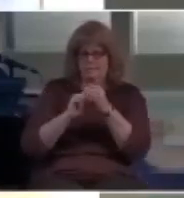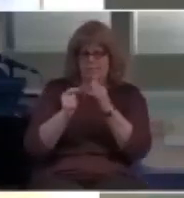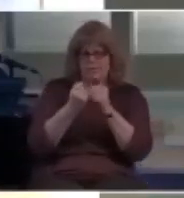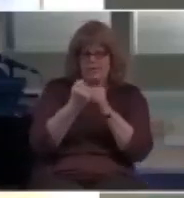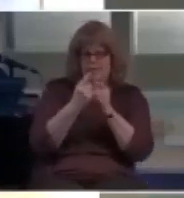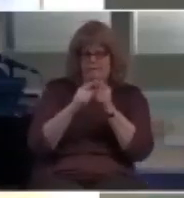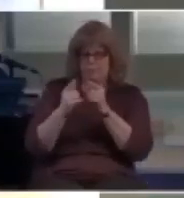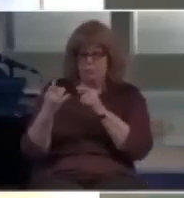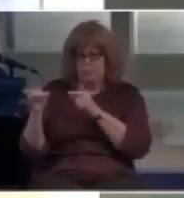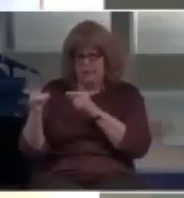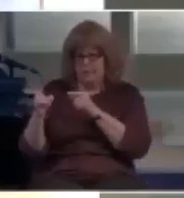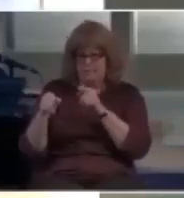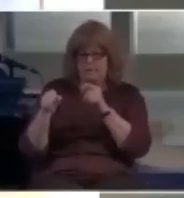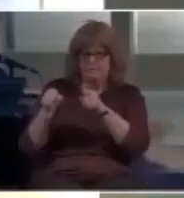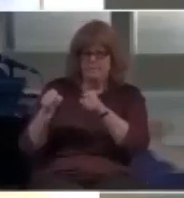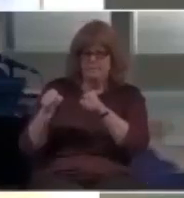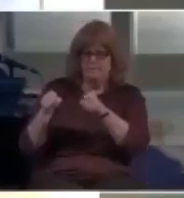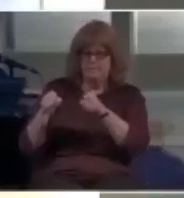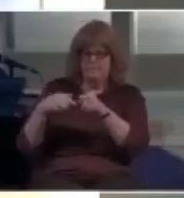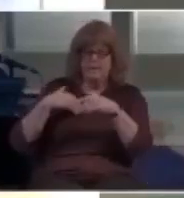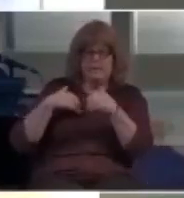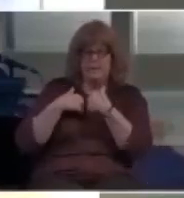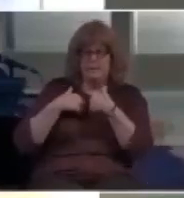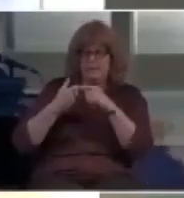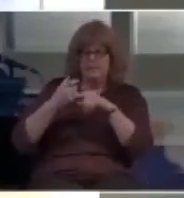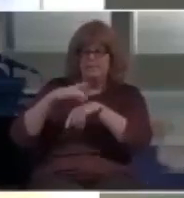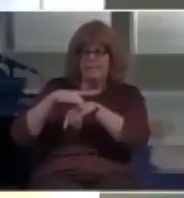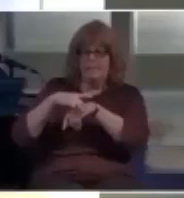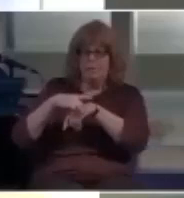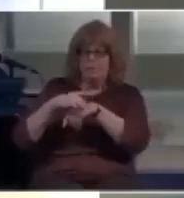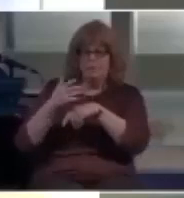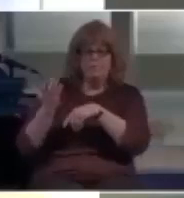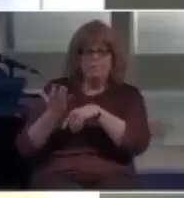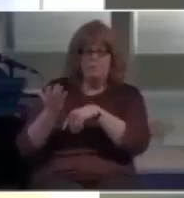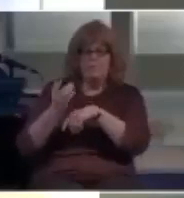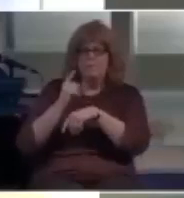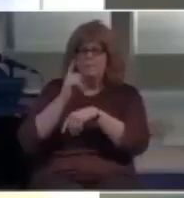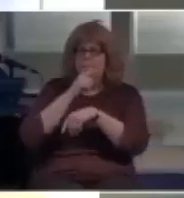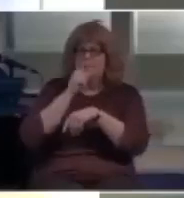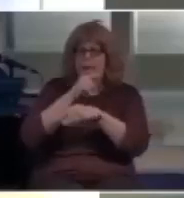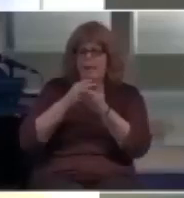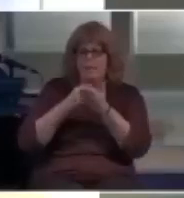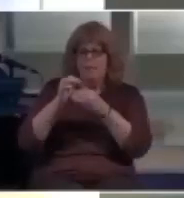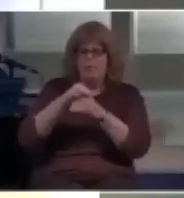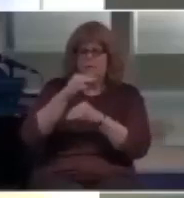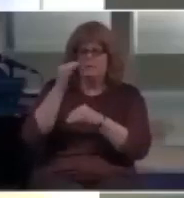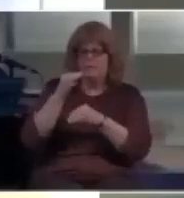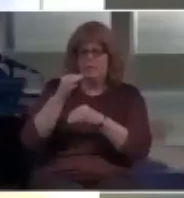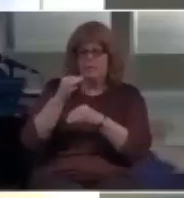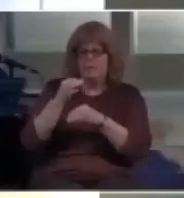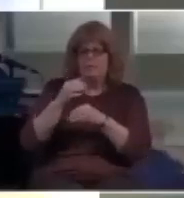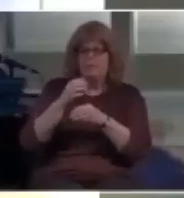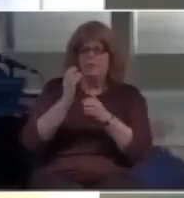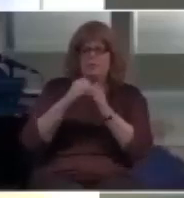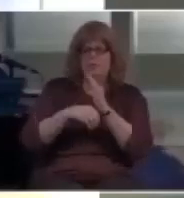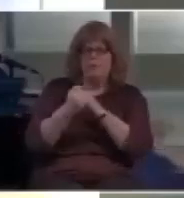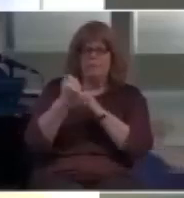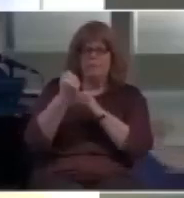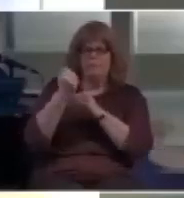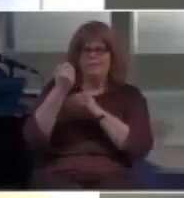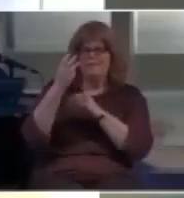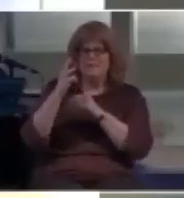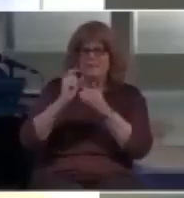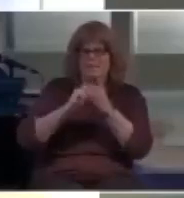to 18. The beast from the earth is a counterfeit Holy Spirit. In chapter 16,